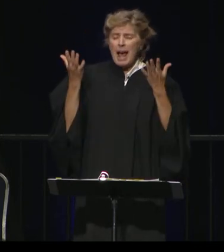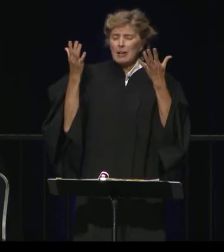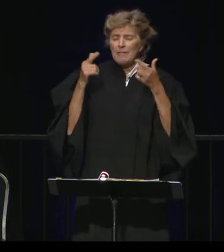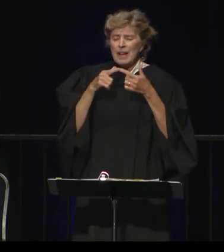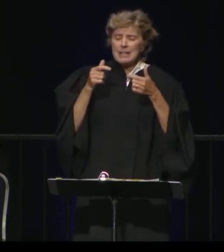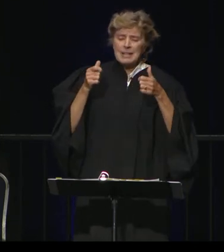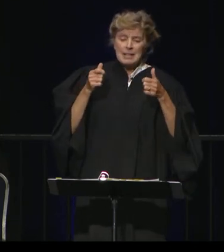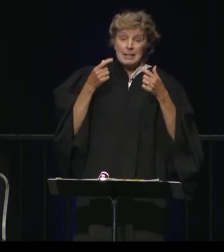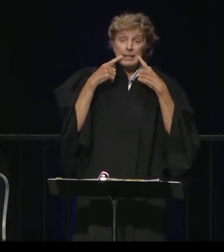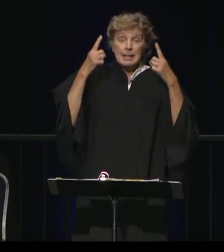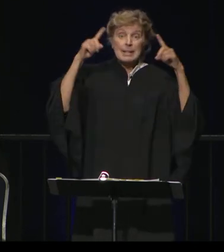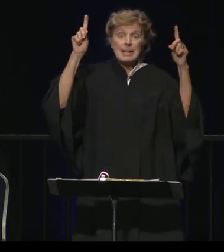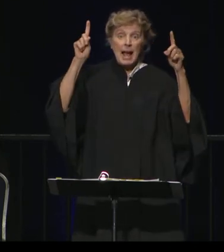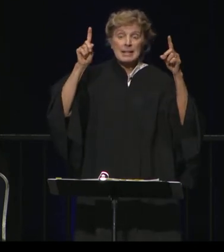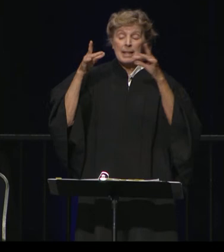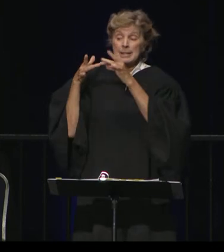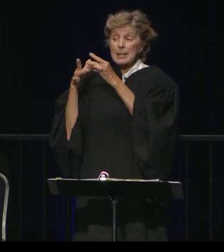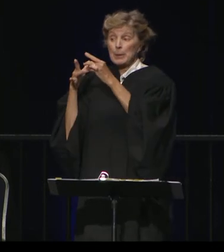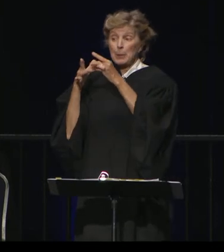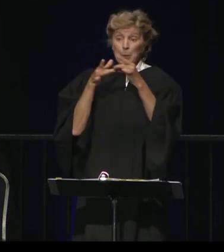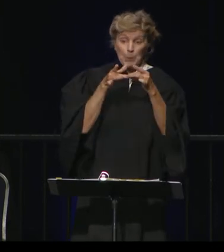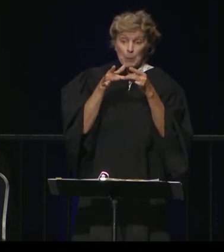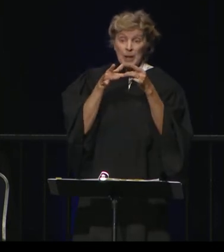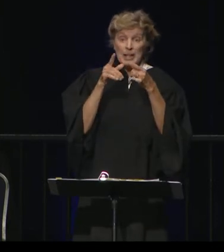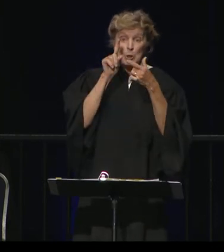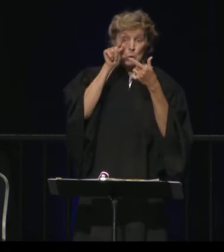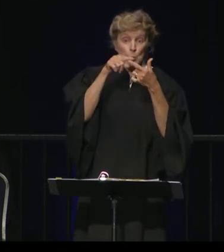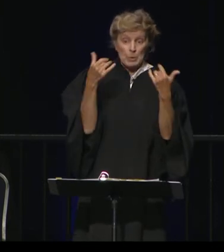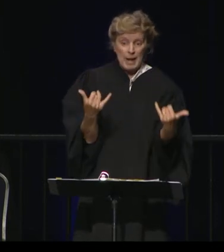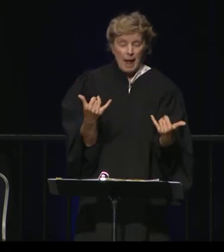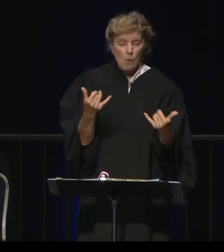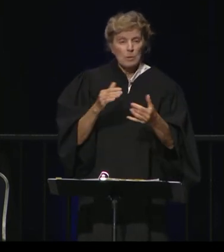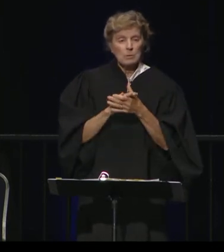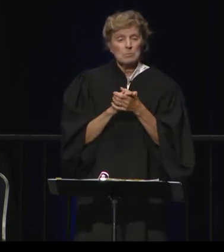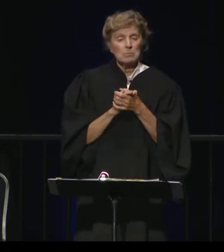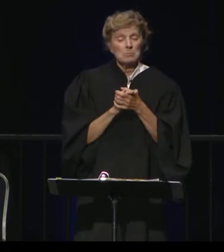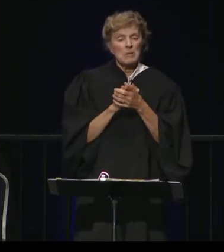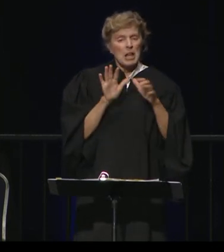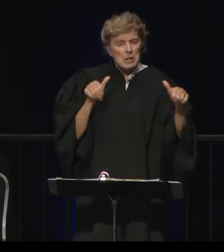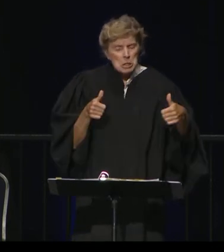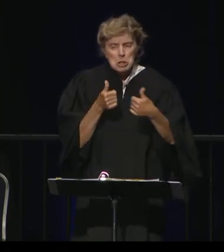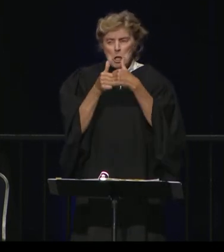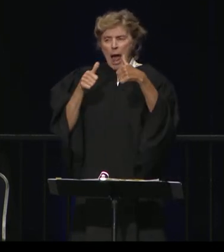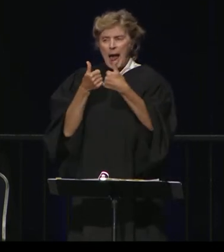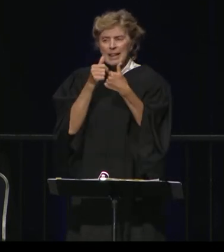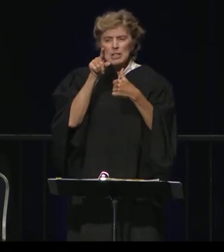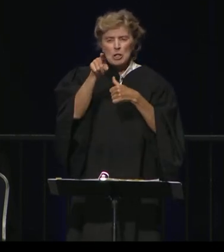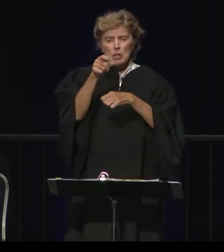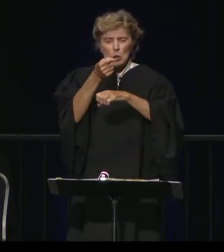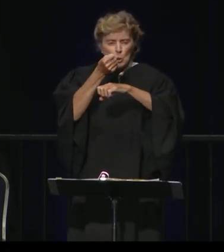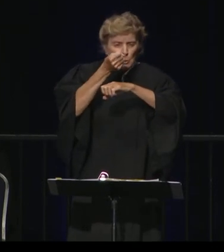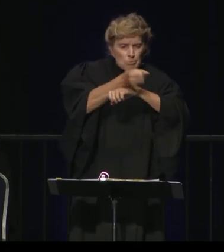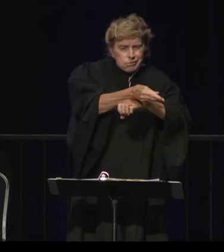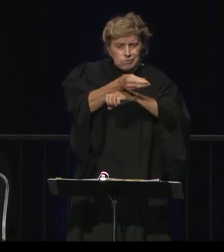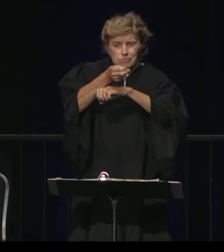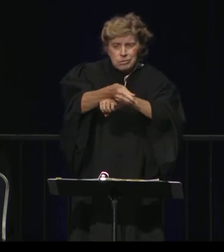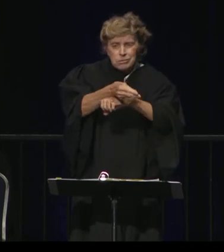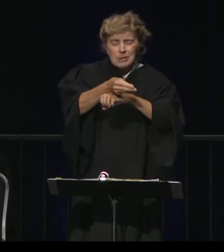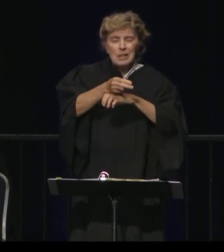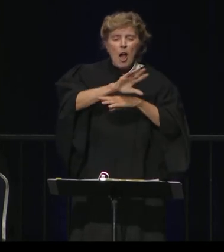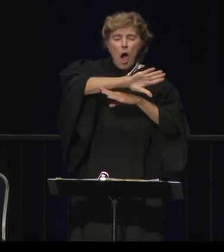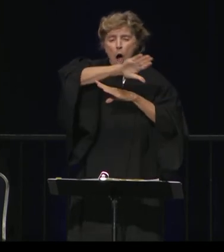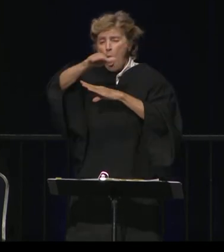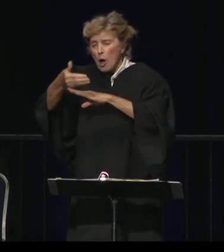led to this moment. We can consider the challenges that each of you have overcome. Endless study sessions